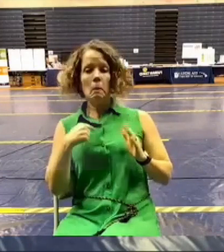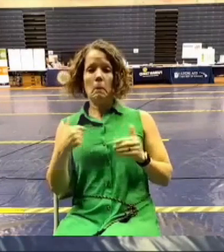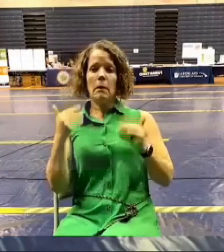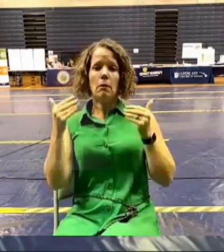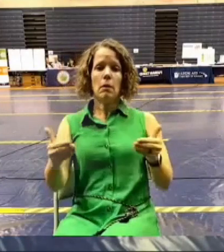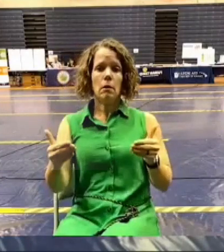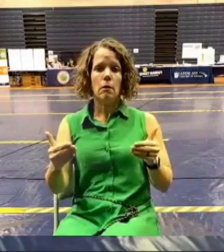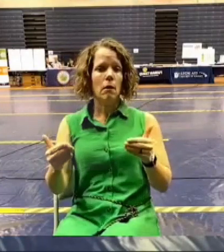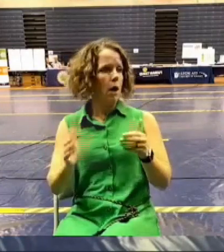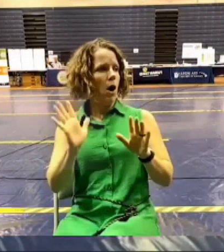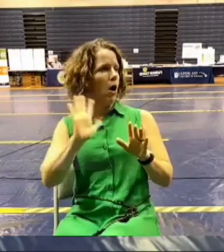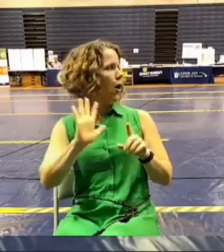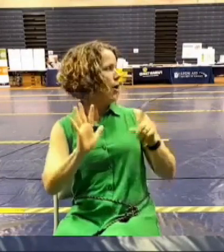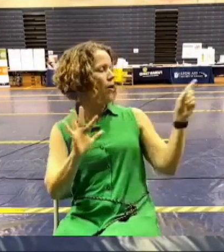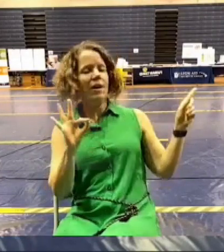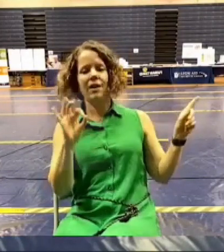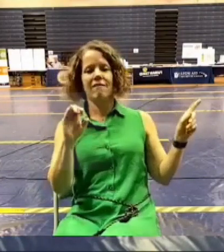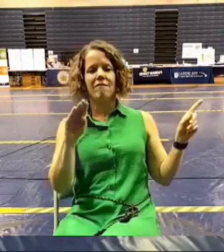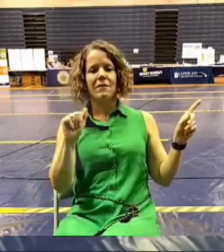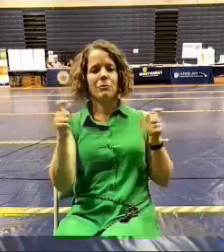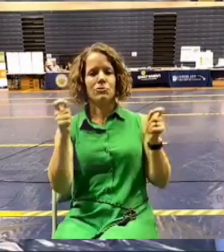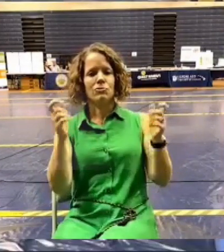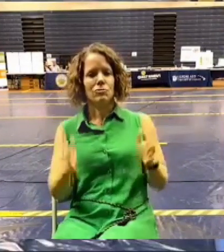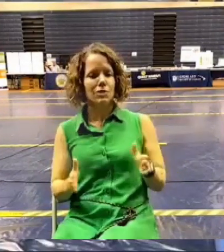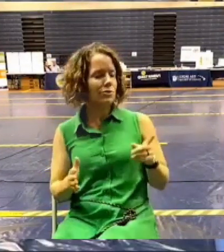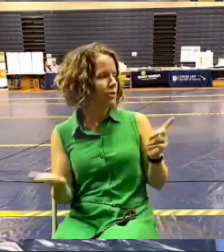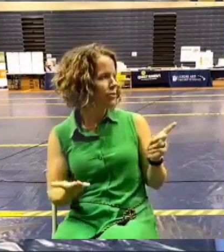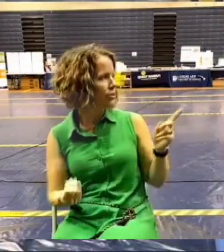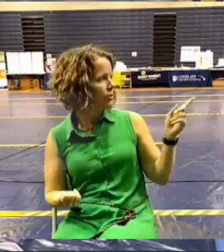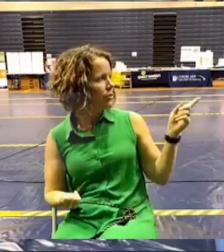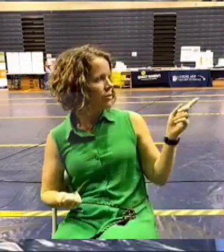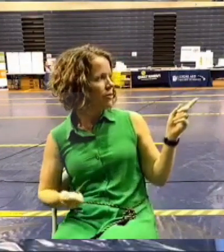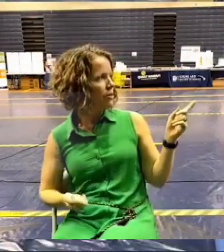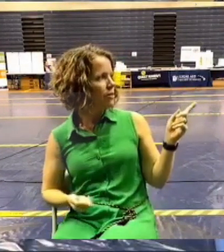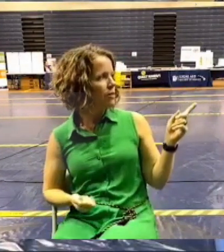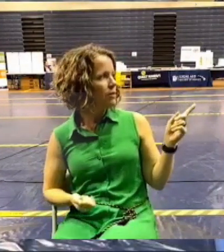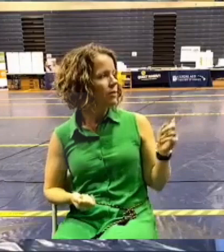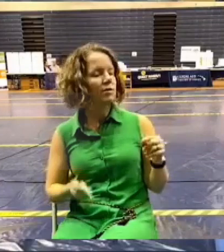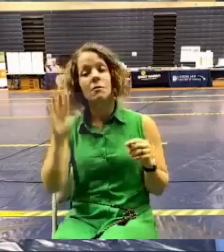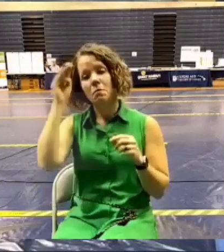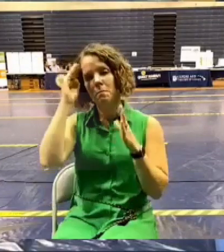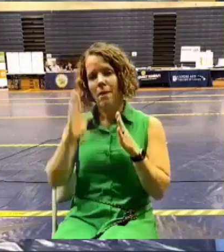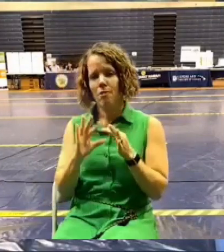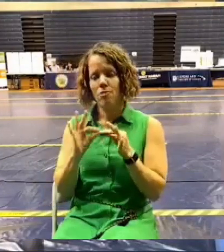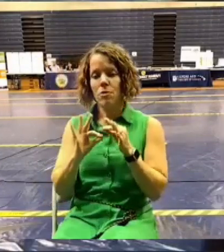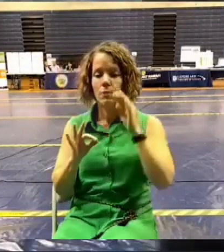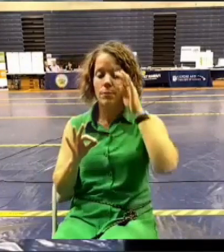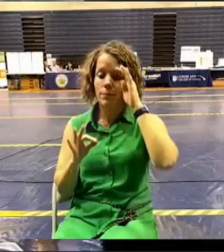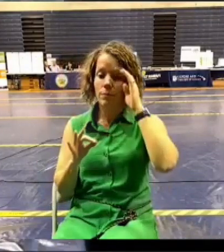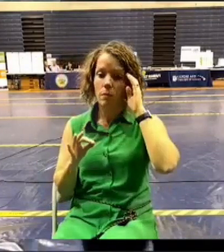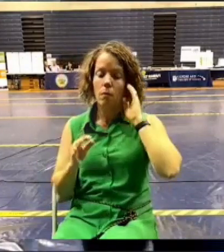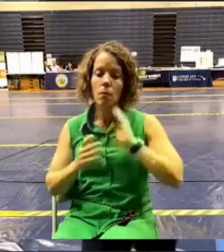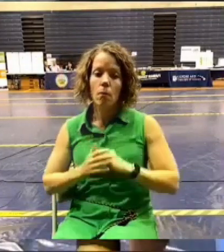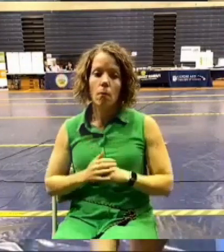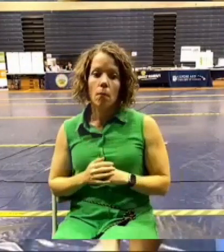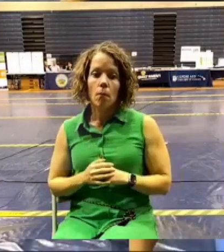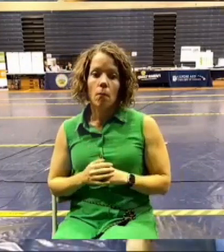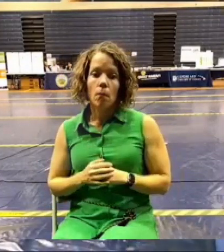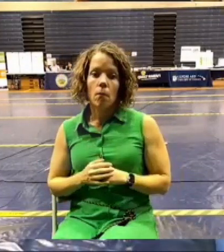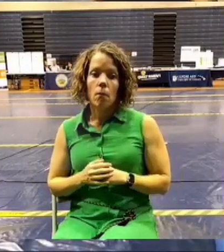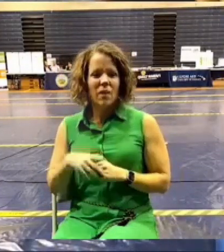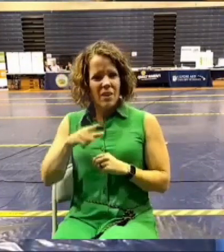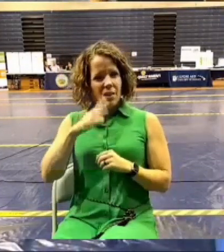The information I have is from him. So, you know, I have to tell you that a tragedy like